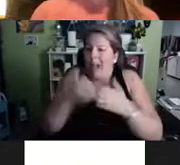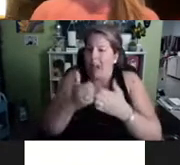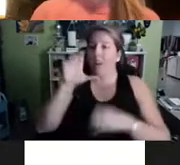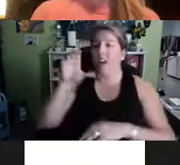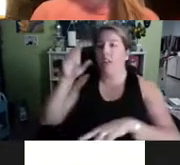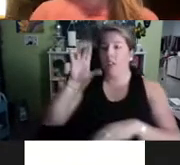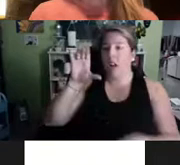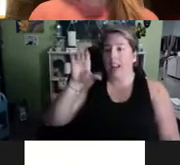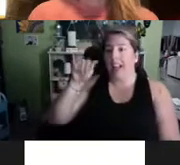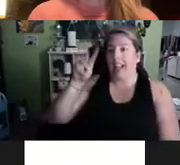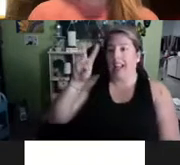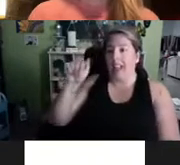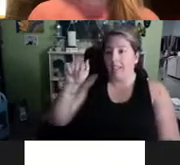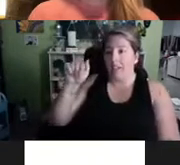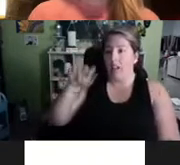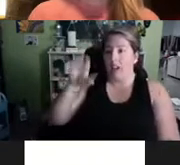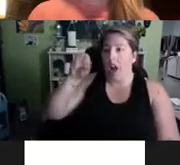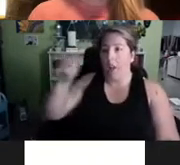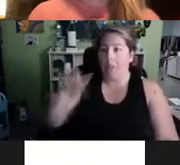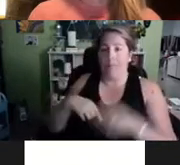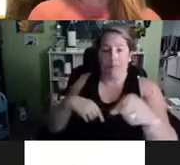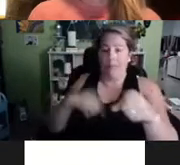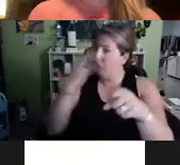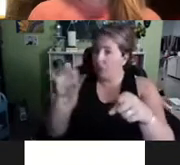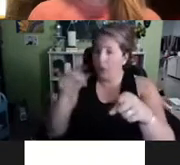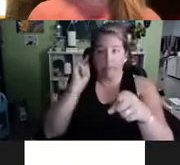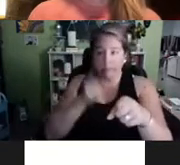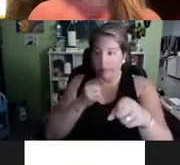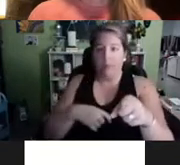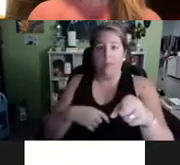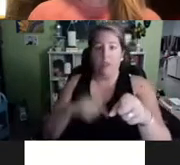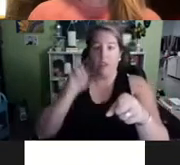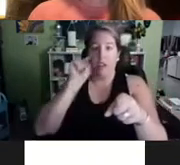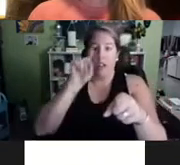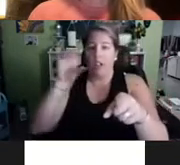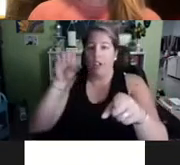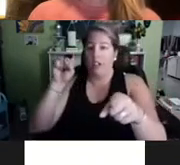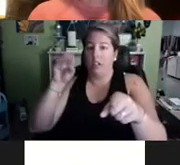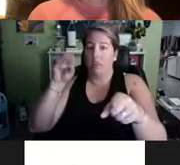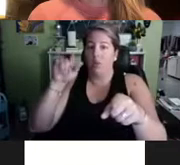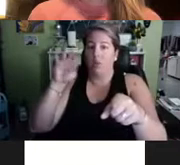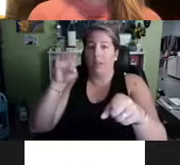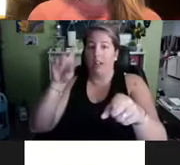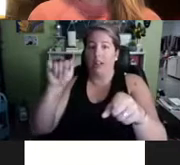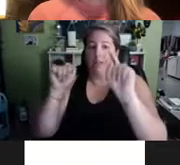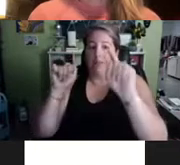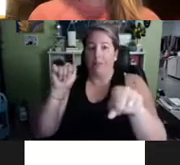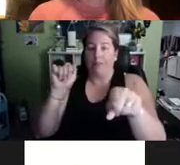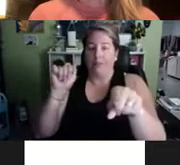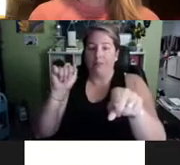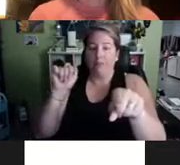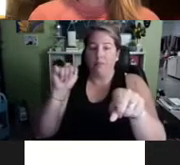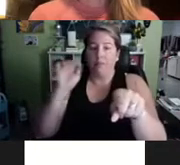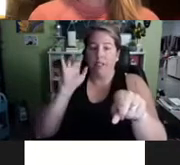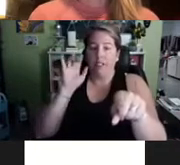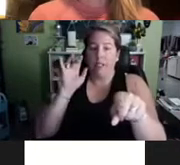I'm on the very basic free option. You go to the social media and you're going to